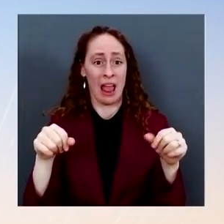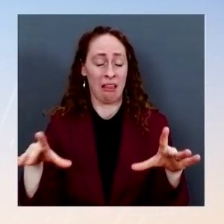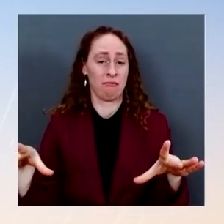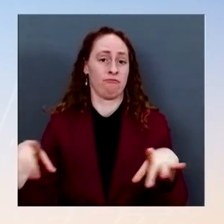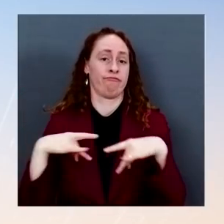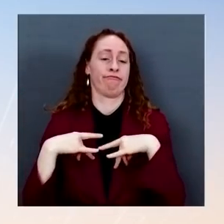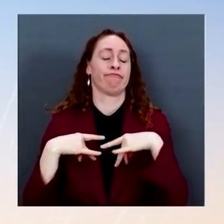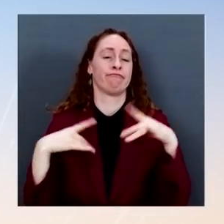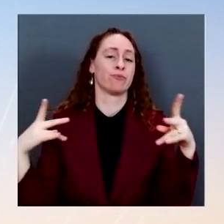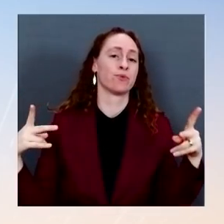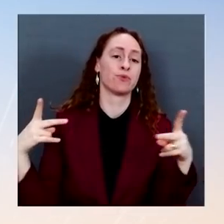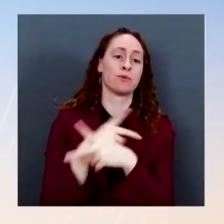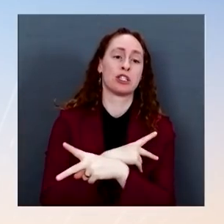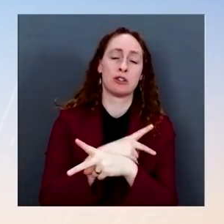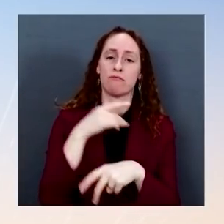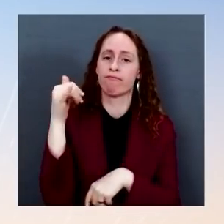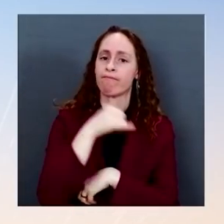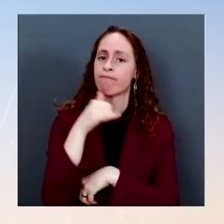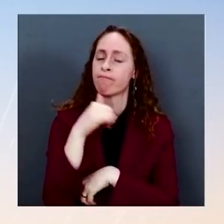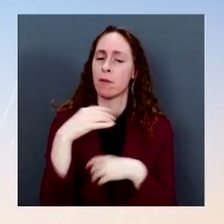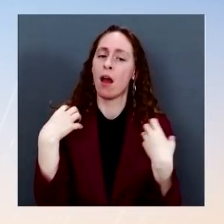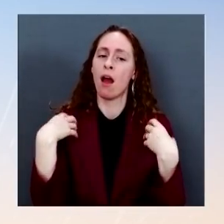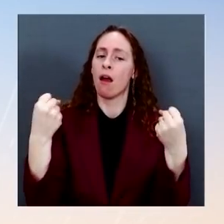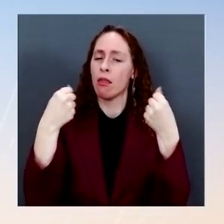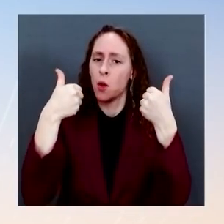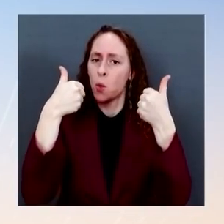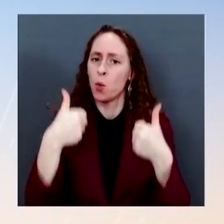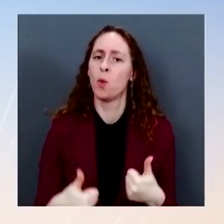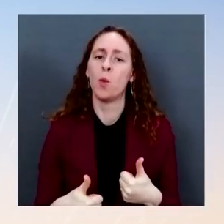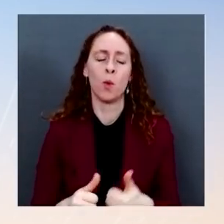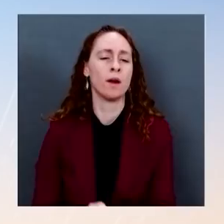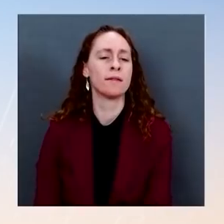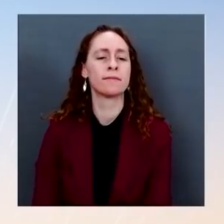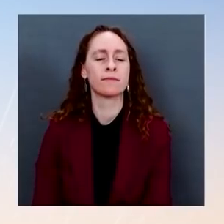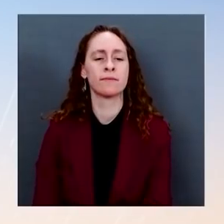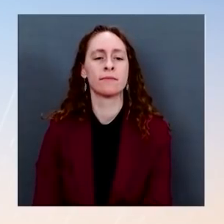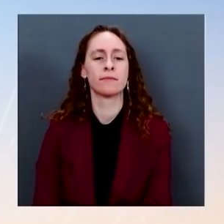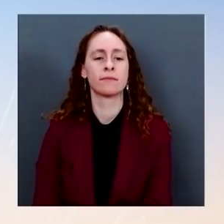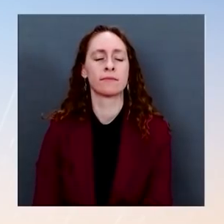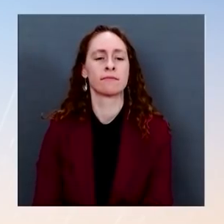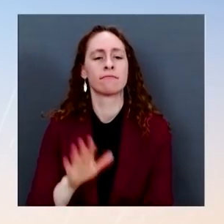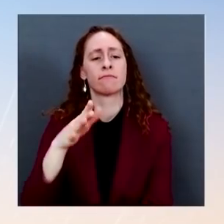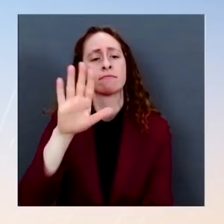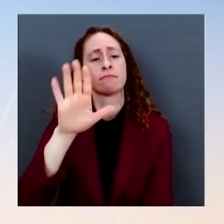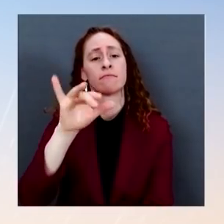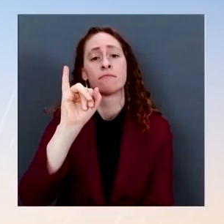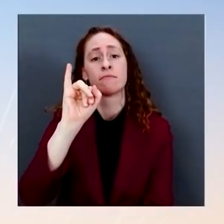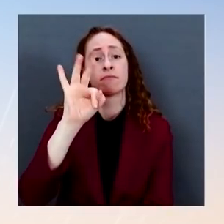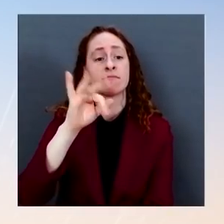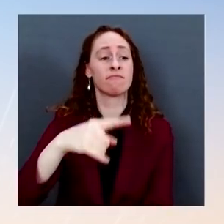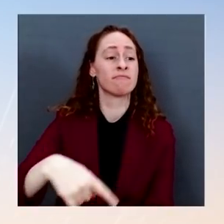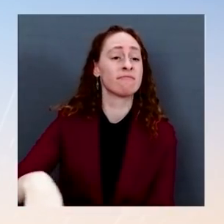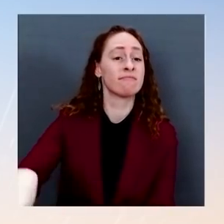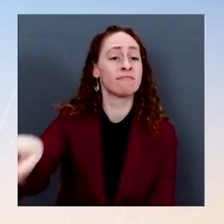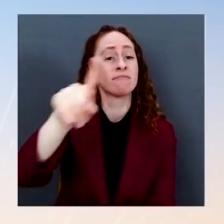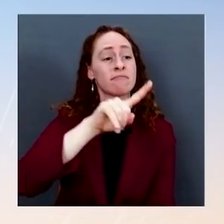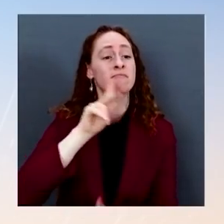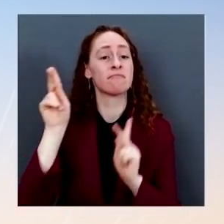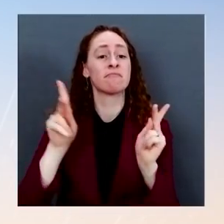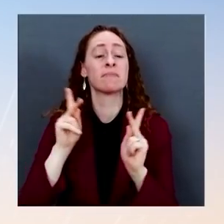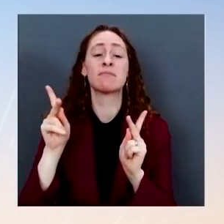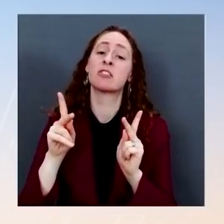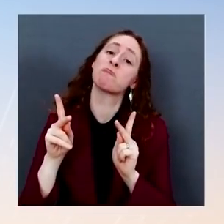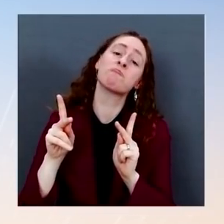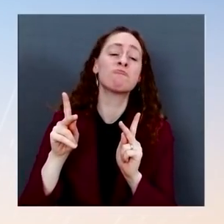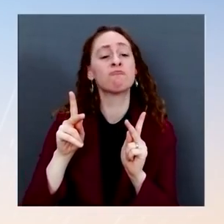CDC recommends. For those who choose to remain unvaccinated, he'll issue a stark warning and make clear unvaccinated individuals will continue